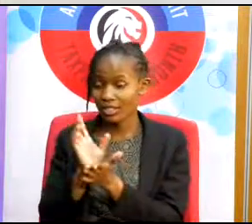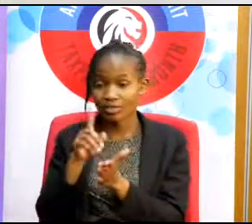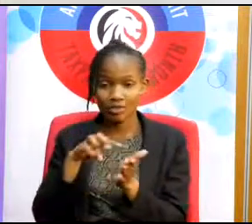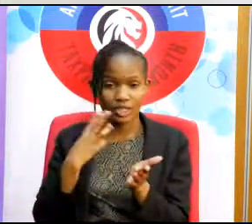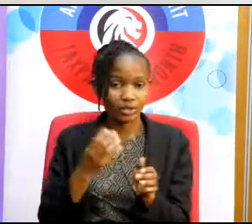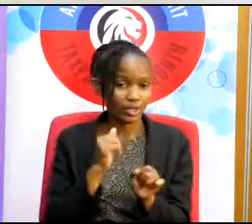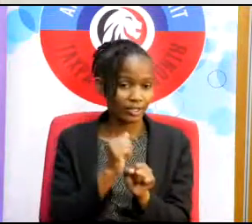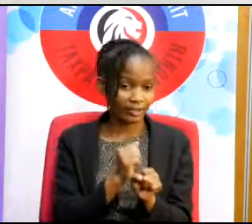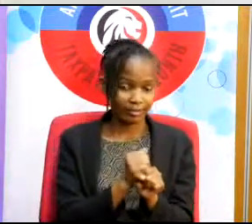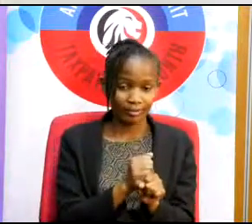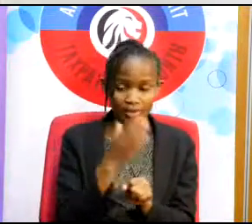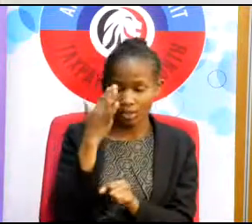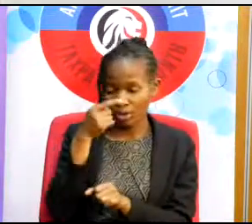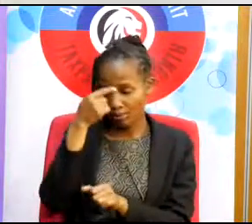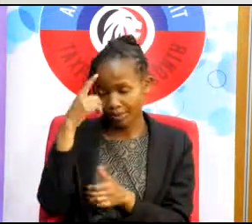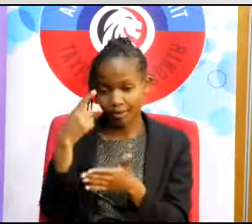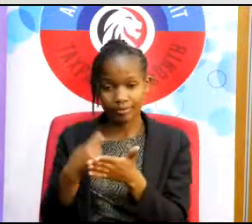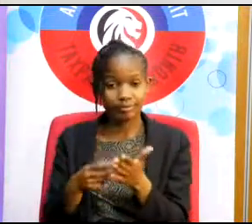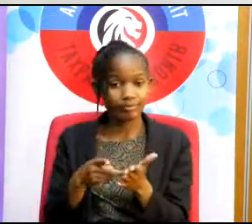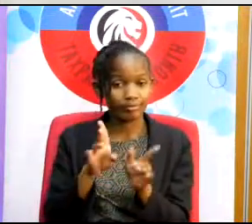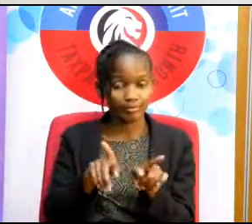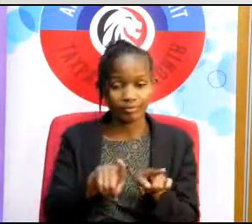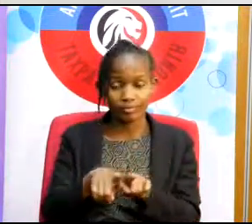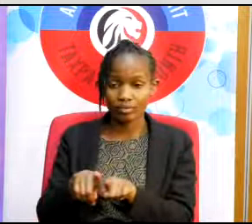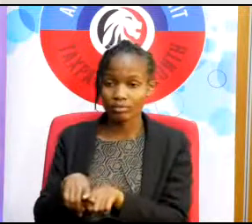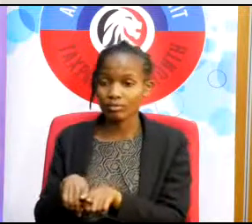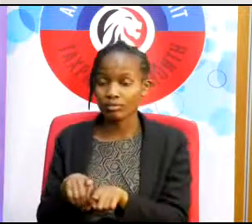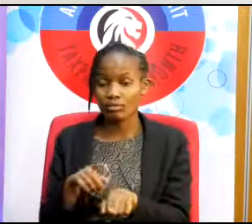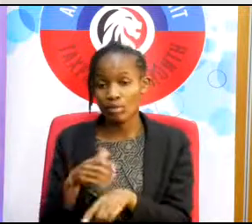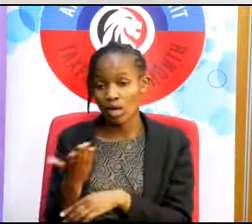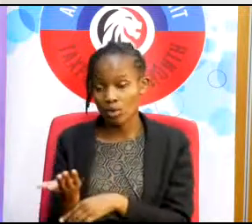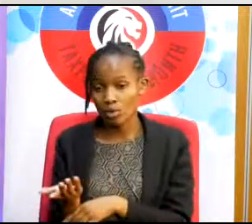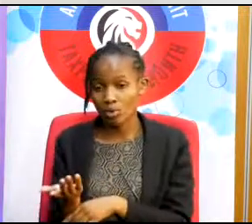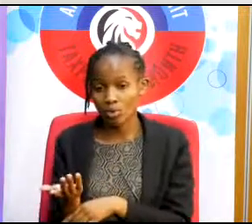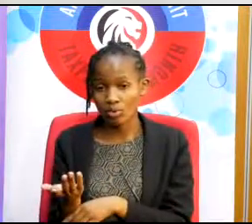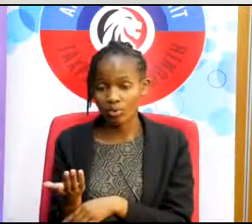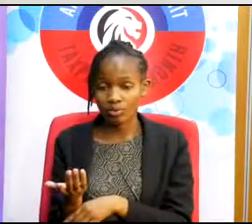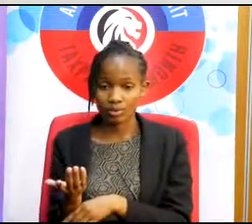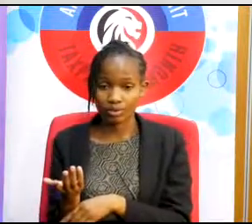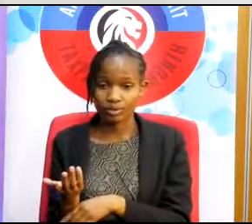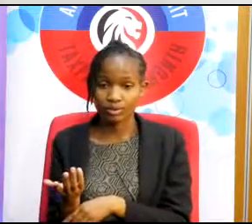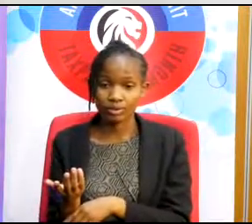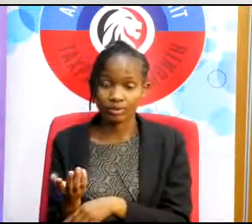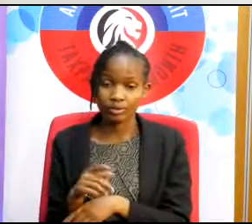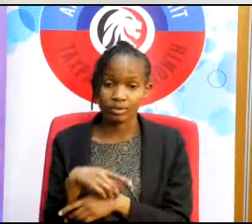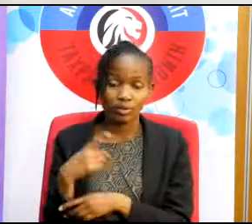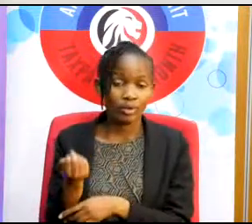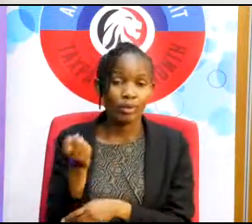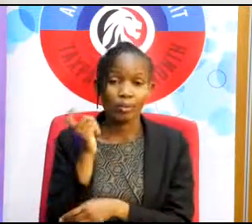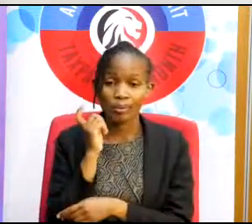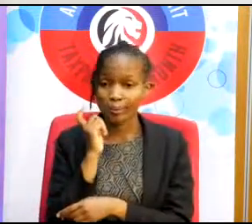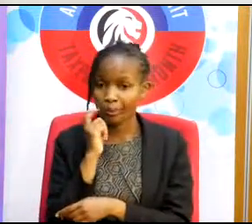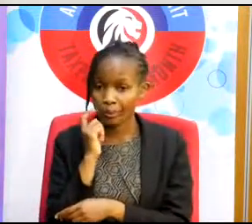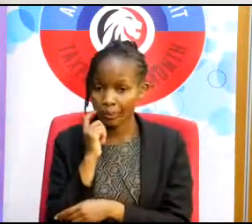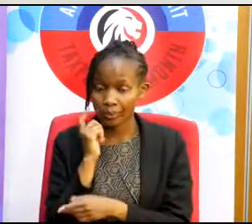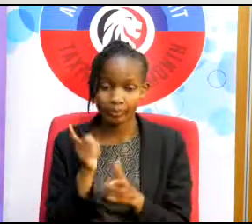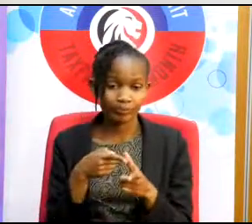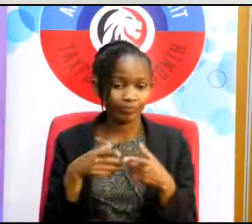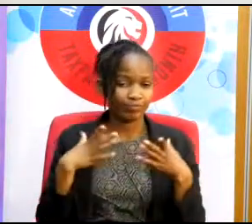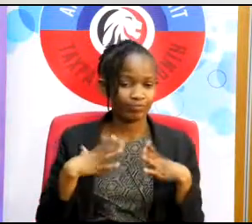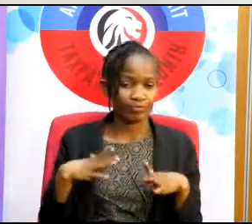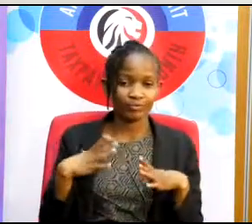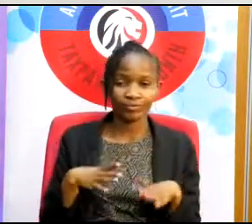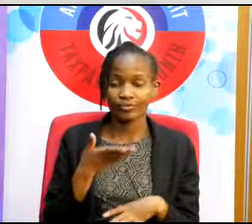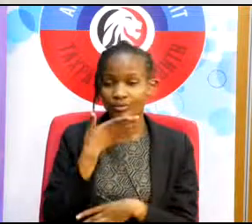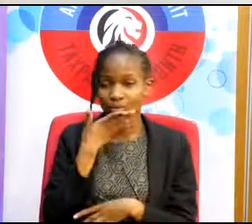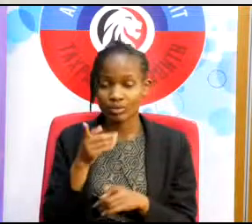do. Because taxpayers, just like when you go to a shop and people